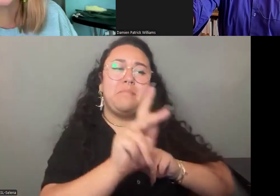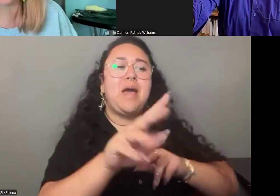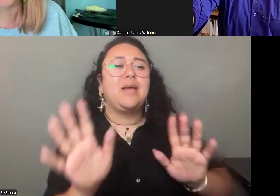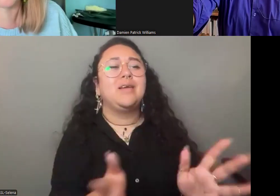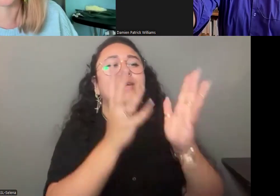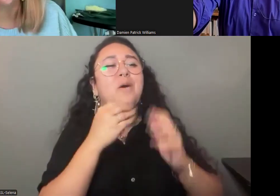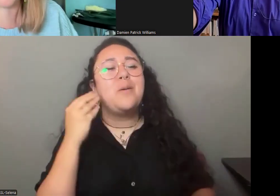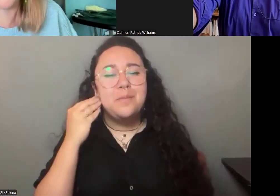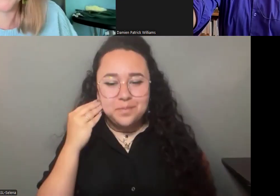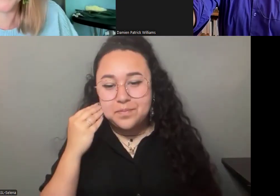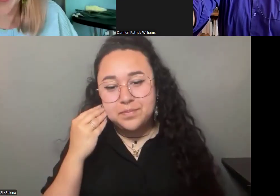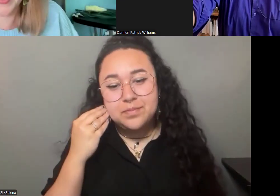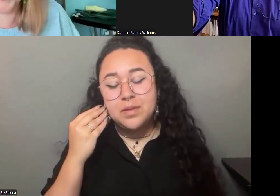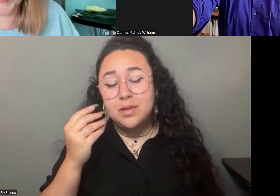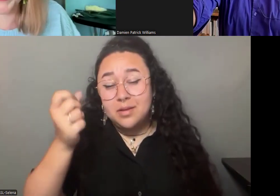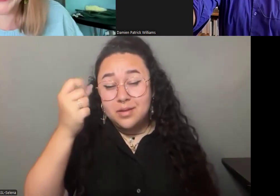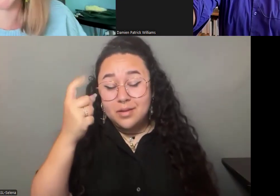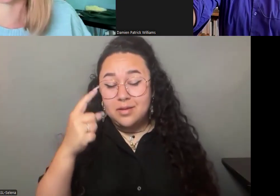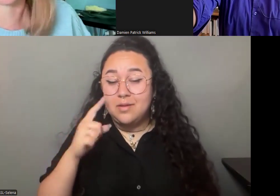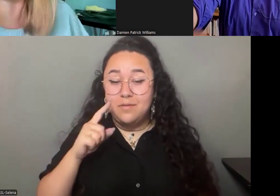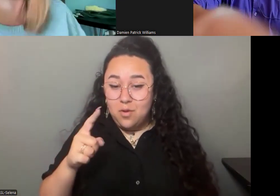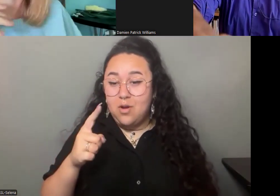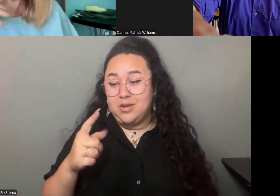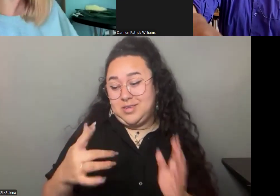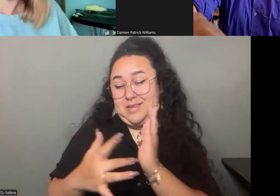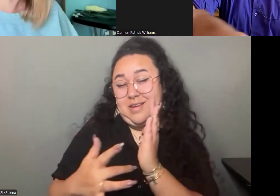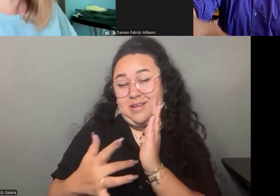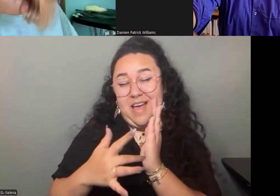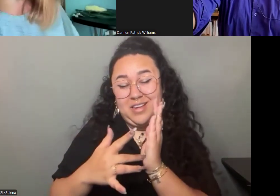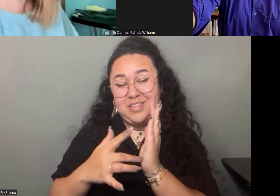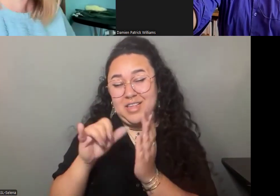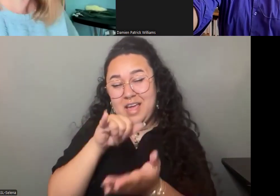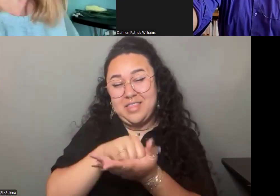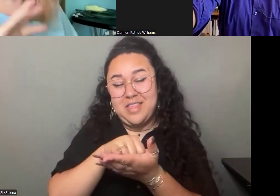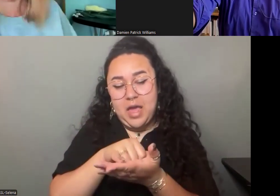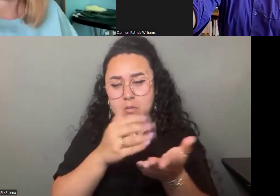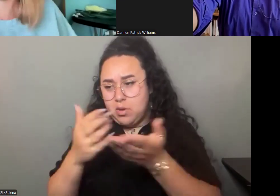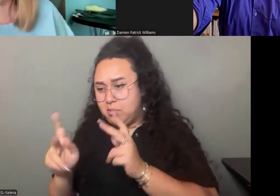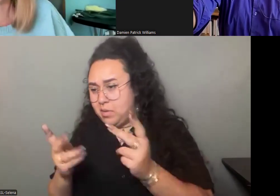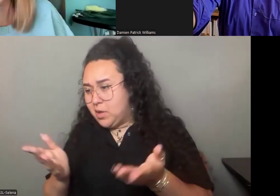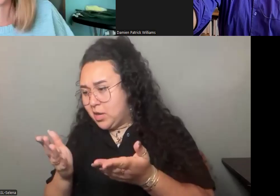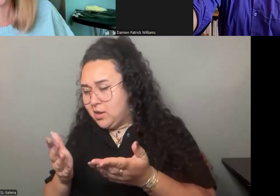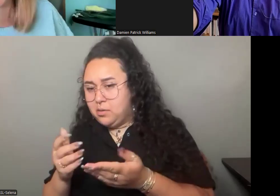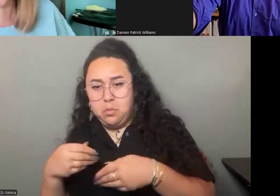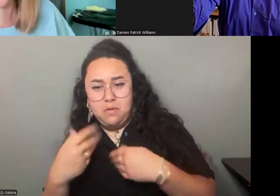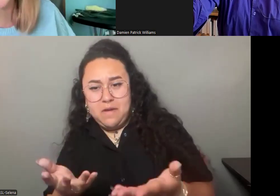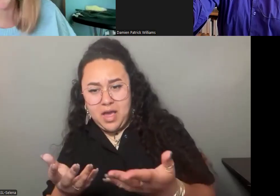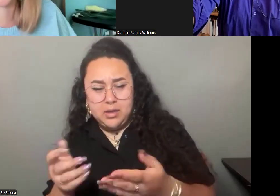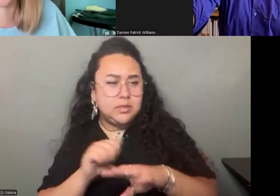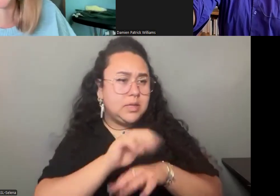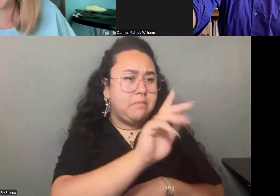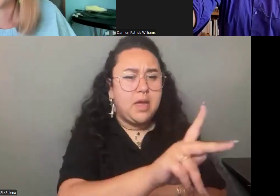you need a lot of maintenance on a piece of technology like that, how just bringing people and sending them back doesn't actually give them any sort